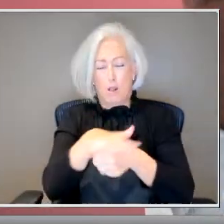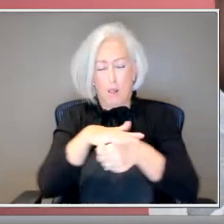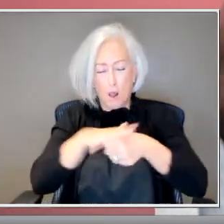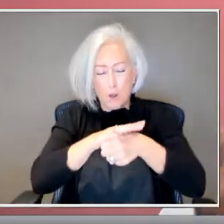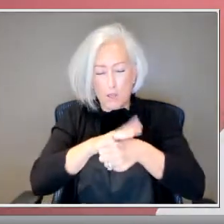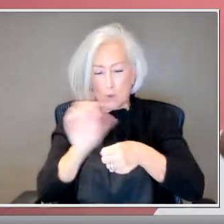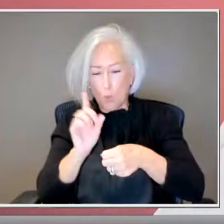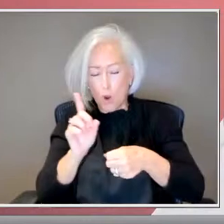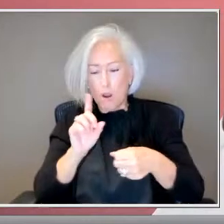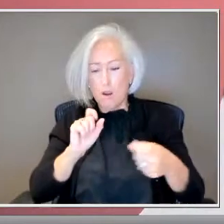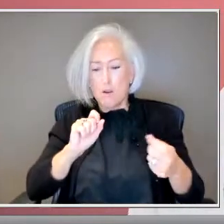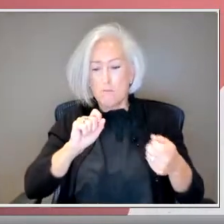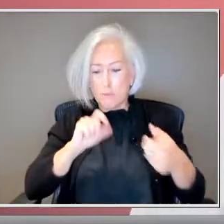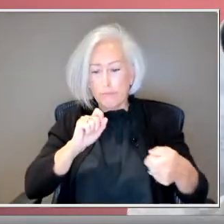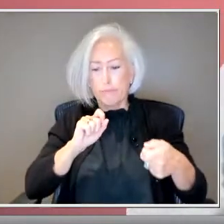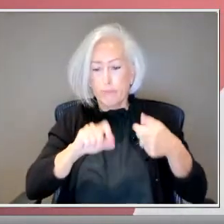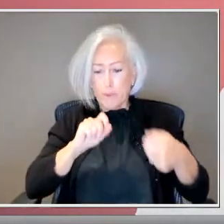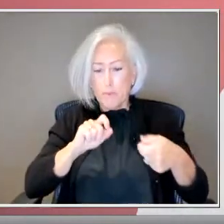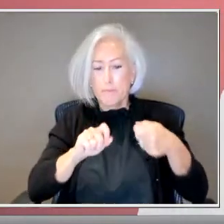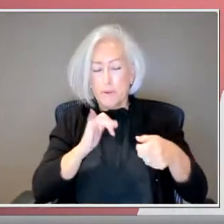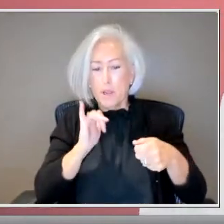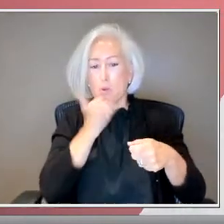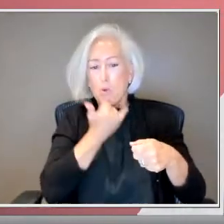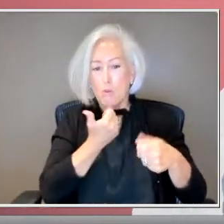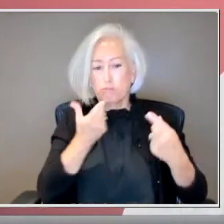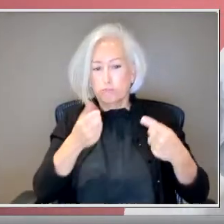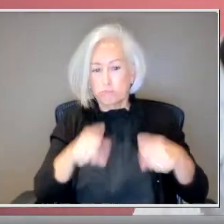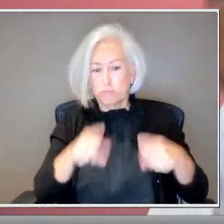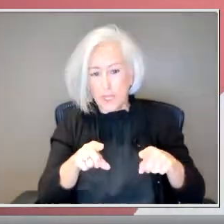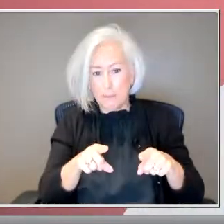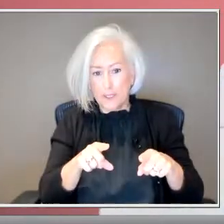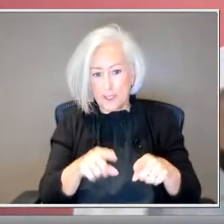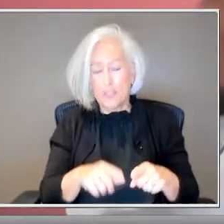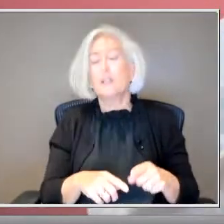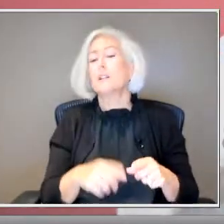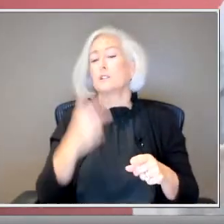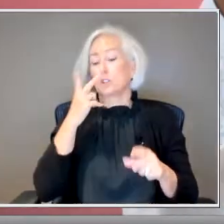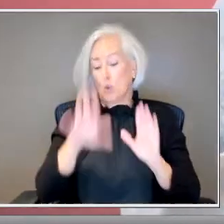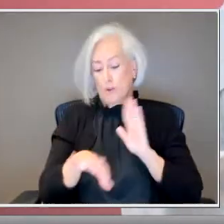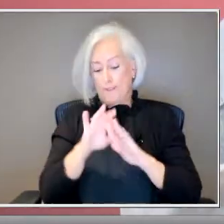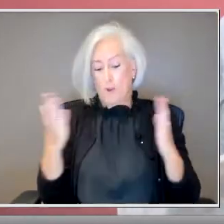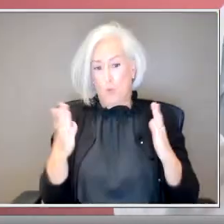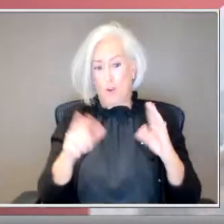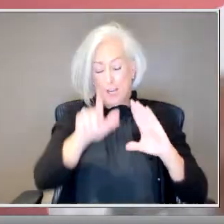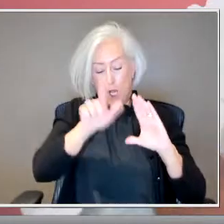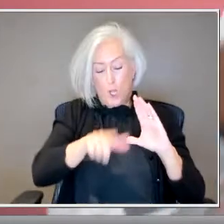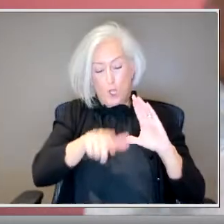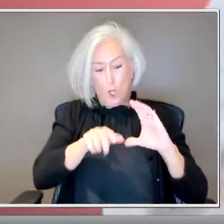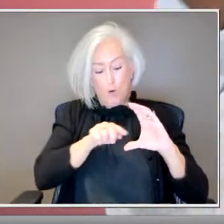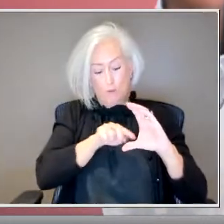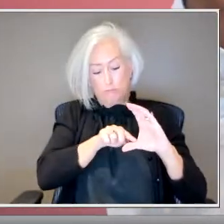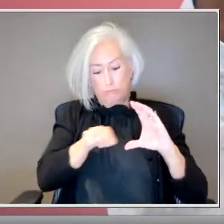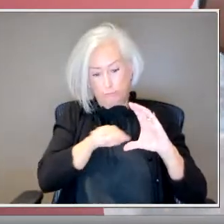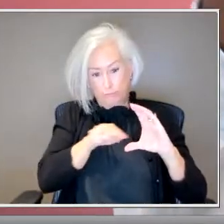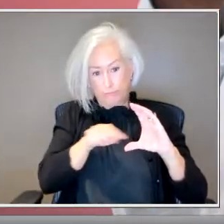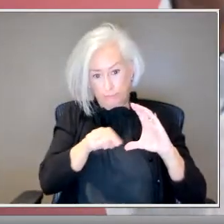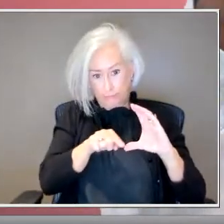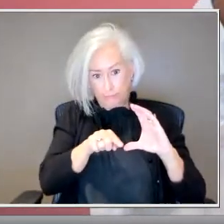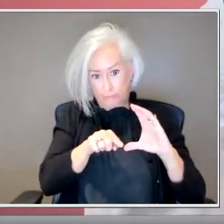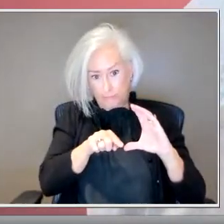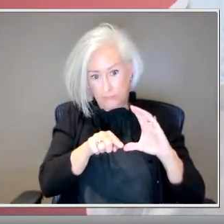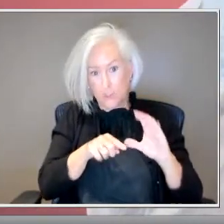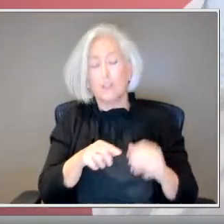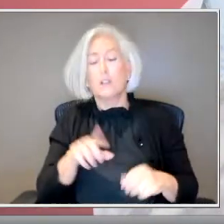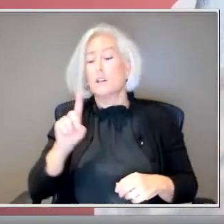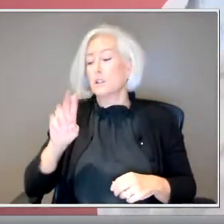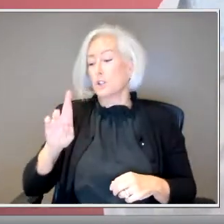in the lower chambers of the heart that was causing the PVCs. So Dr. Sheldon went through the groin, going to the, we probably